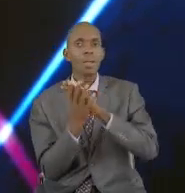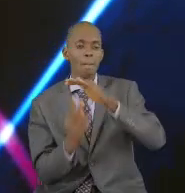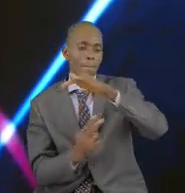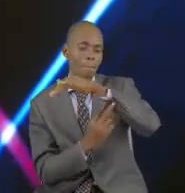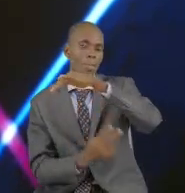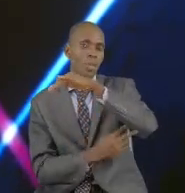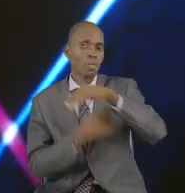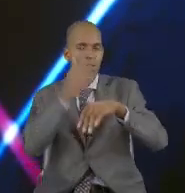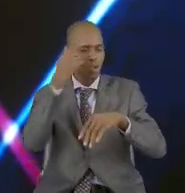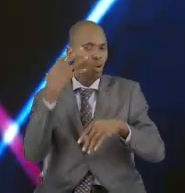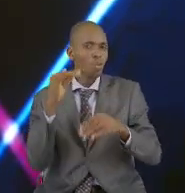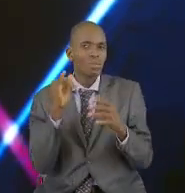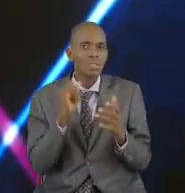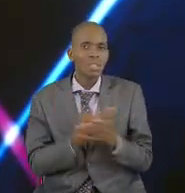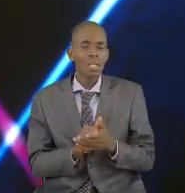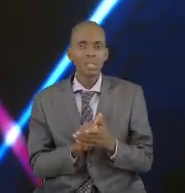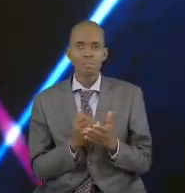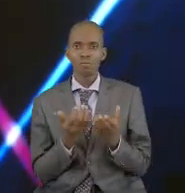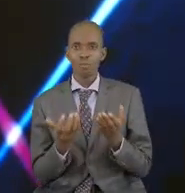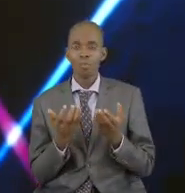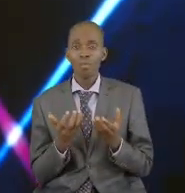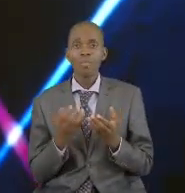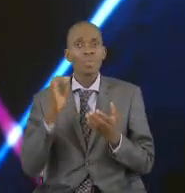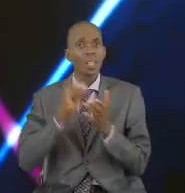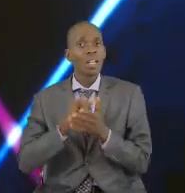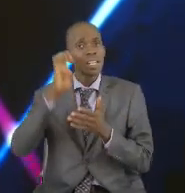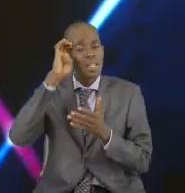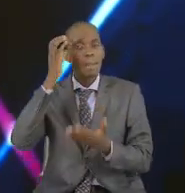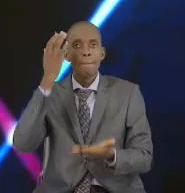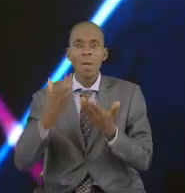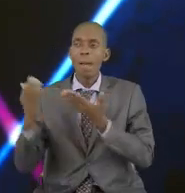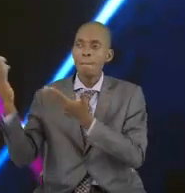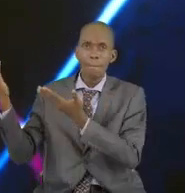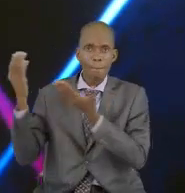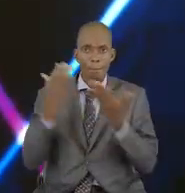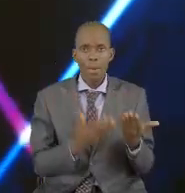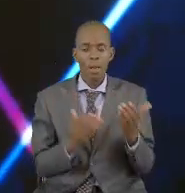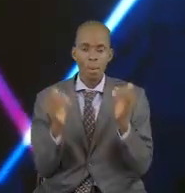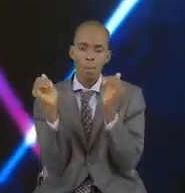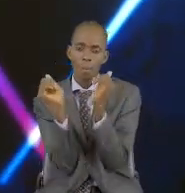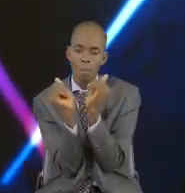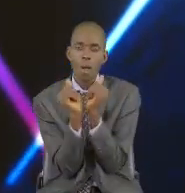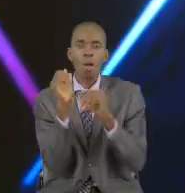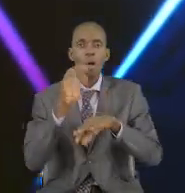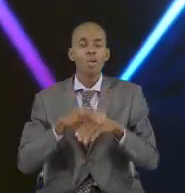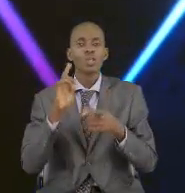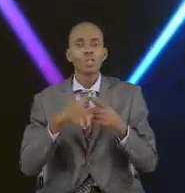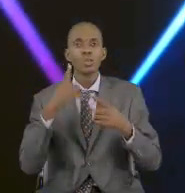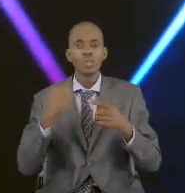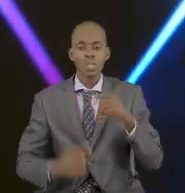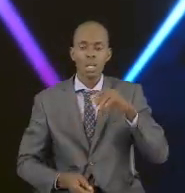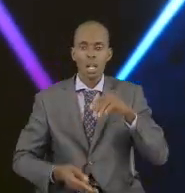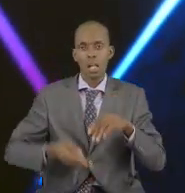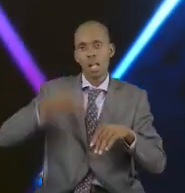intent, that he might bring them bound unto the chief priest. Then in verse 22,